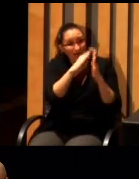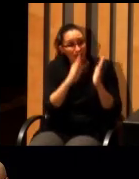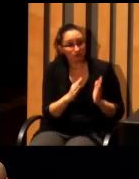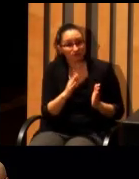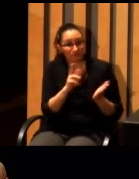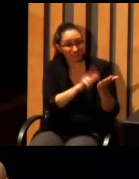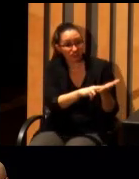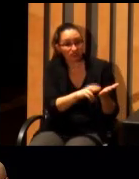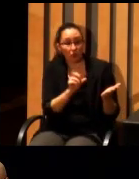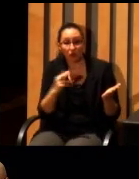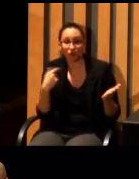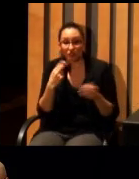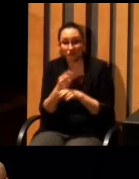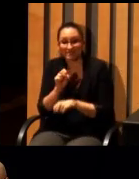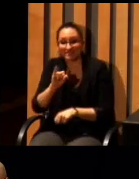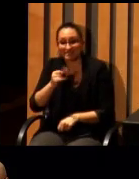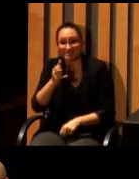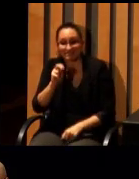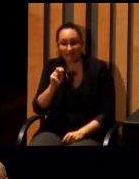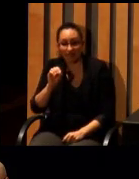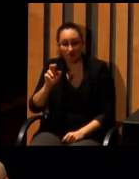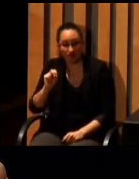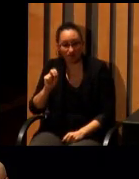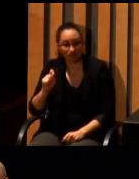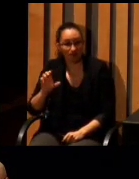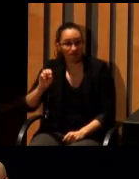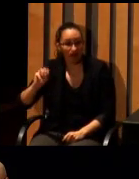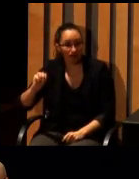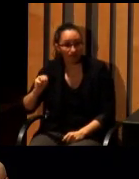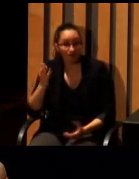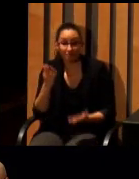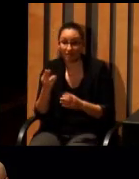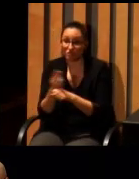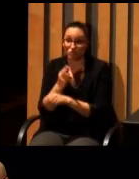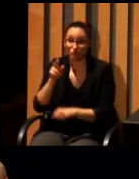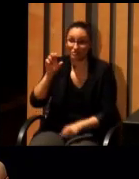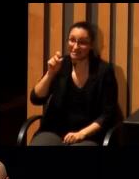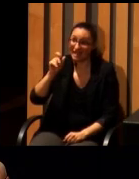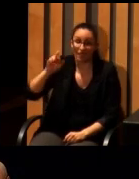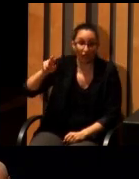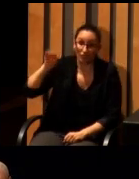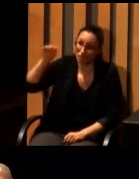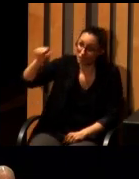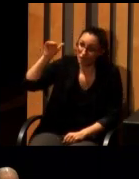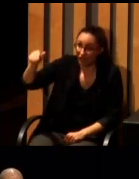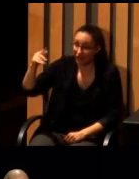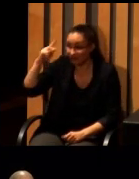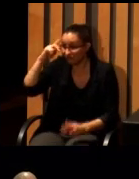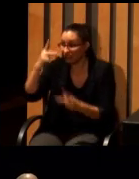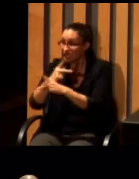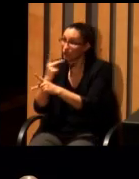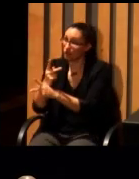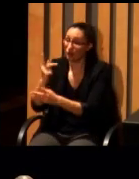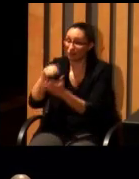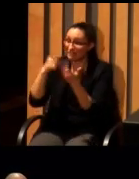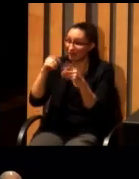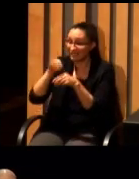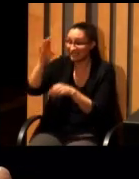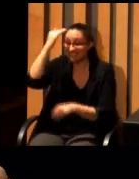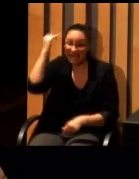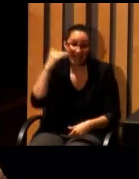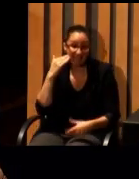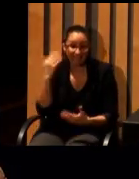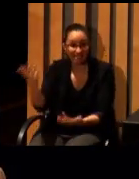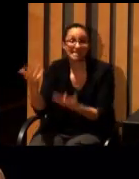on online. We need to perhaps psychoanalyze Daniel Snyder and figure out just what it is that makes the man tick, because I don't get it, right? All the